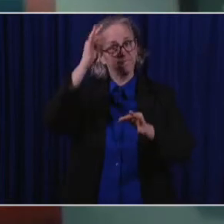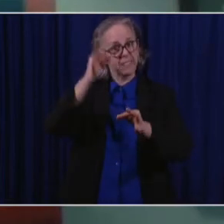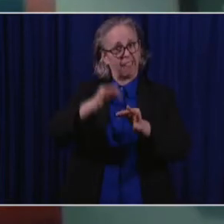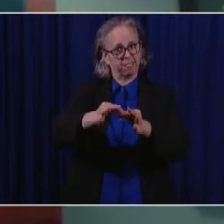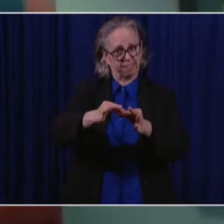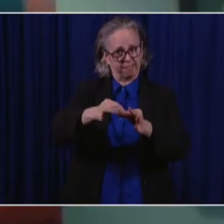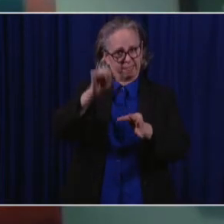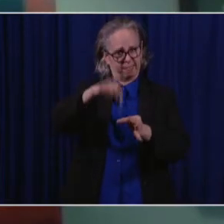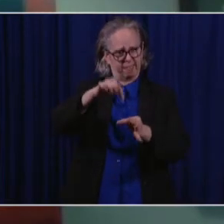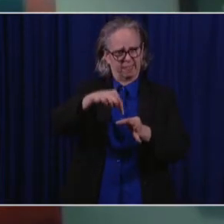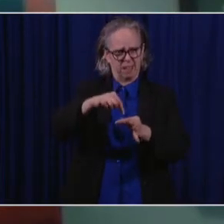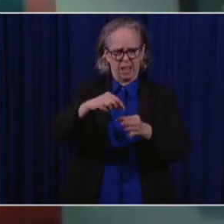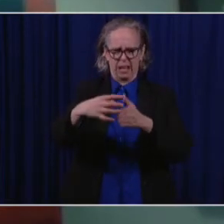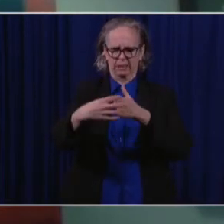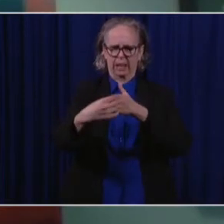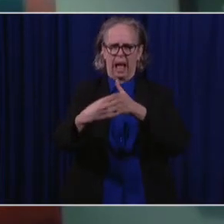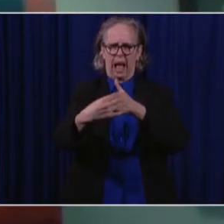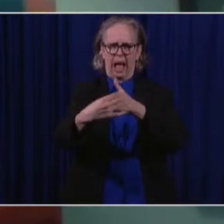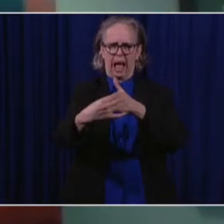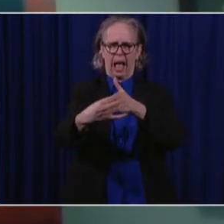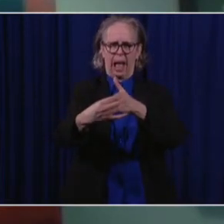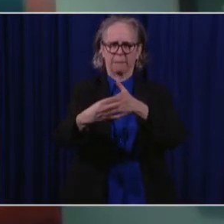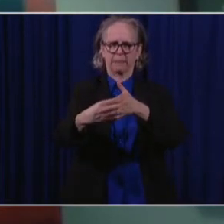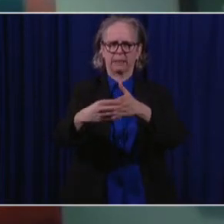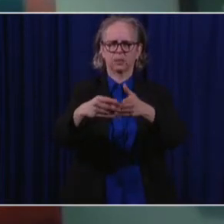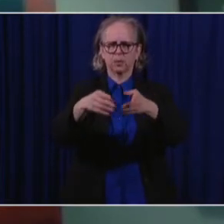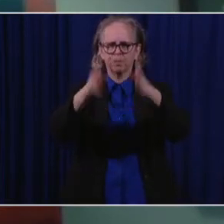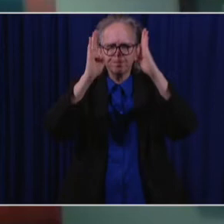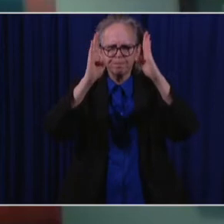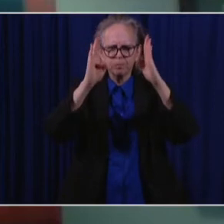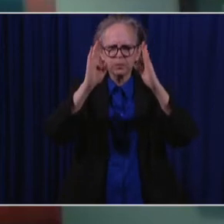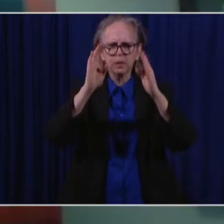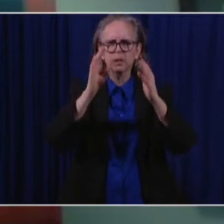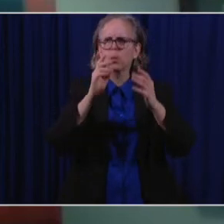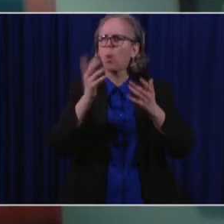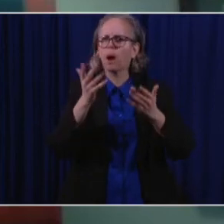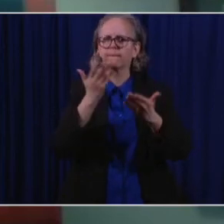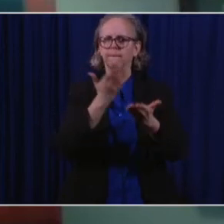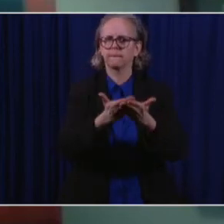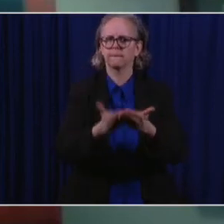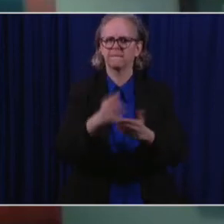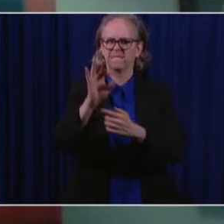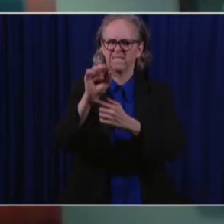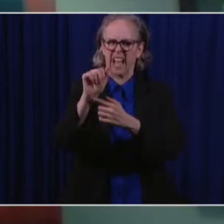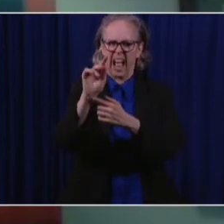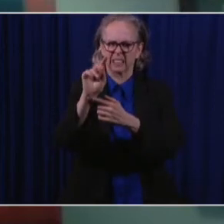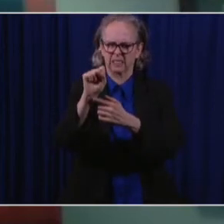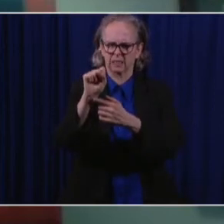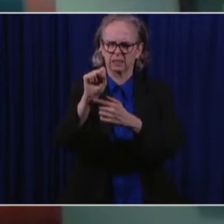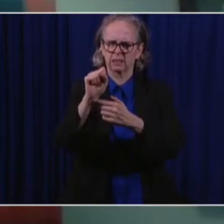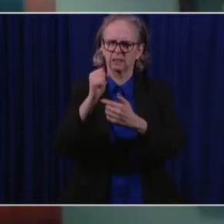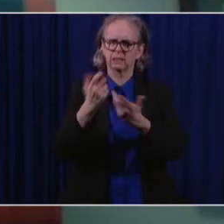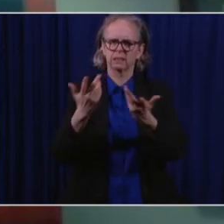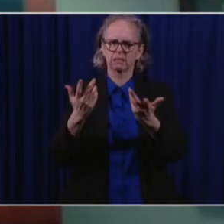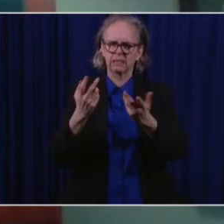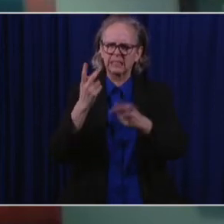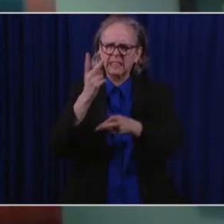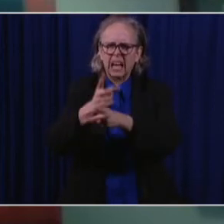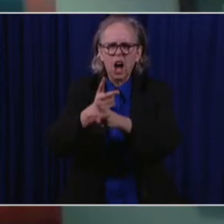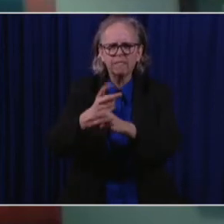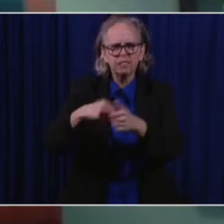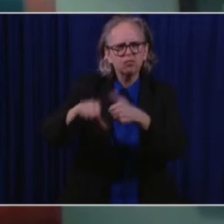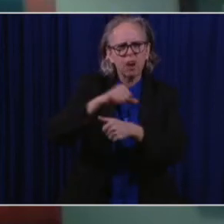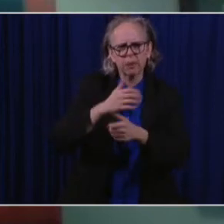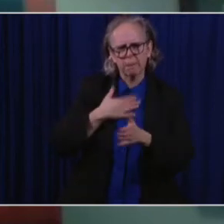faith directs me to help my neighbor. And right now, I think all of us on this call are your neighbors. We are the people that are trying to care for you and